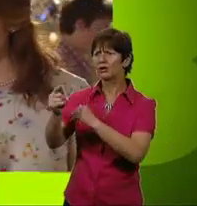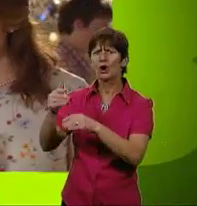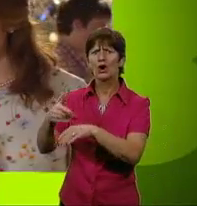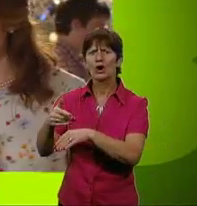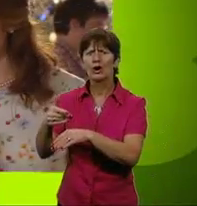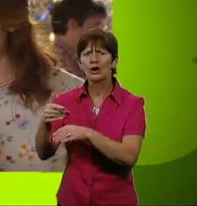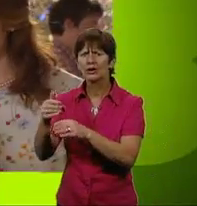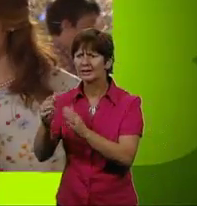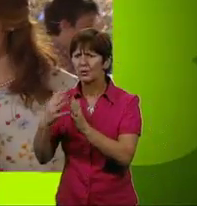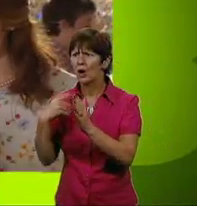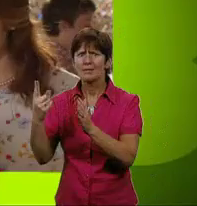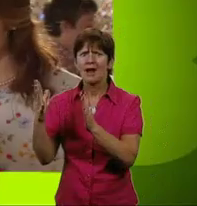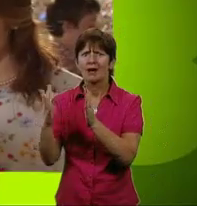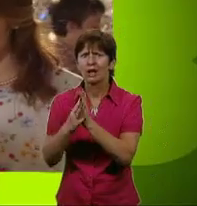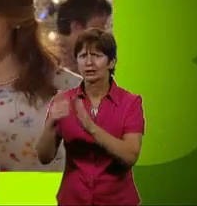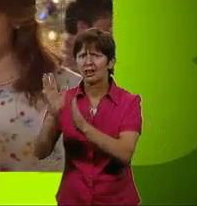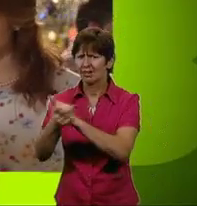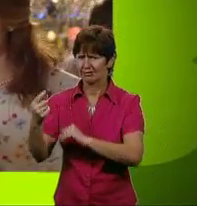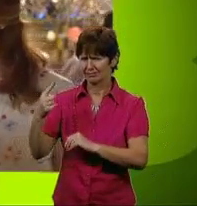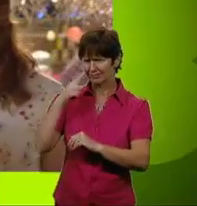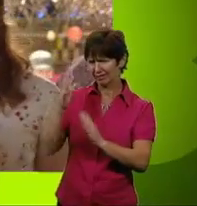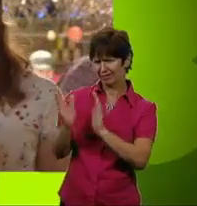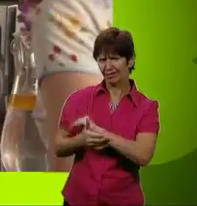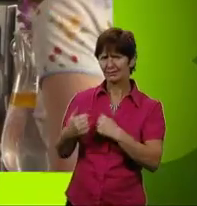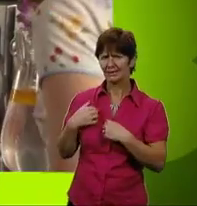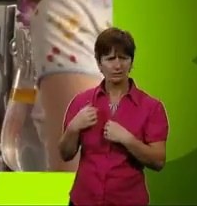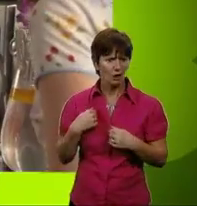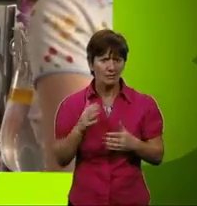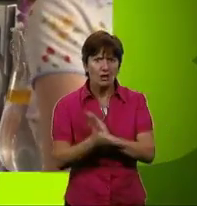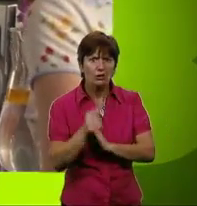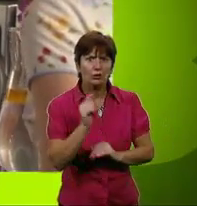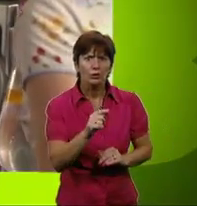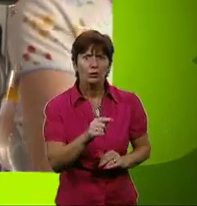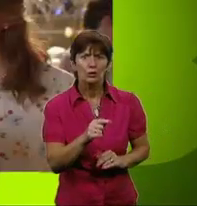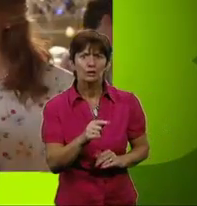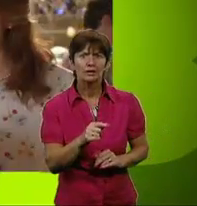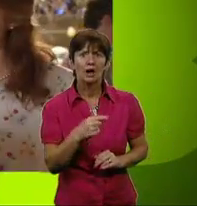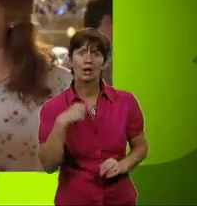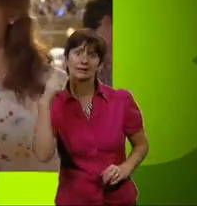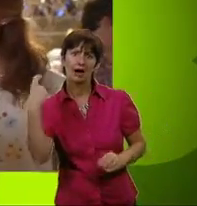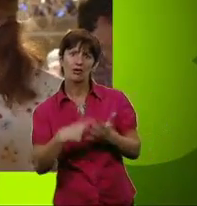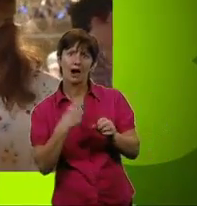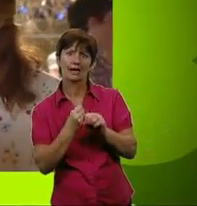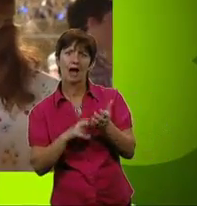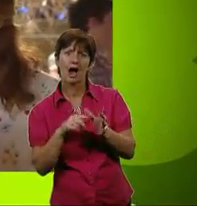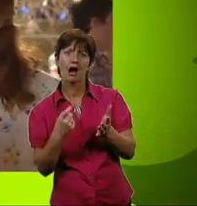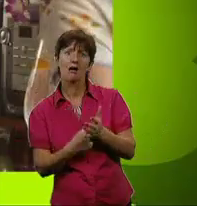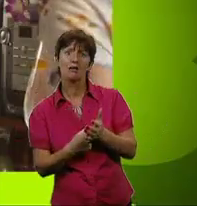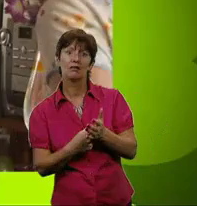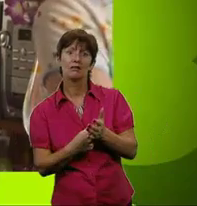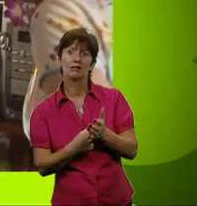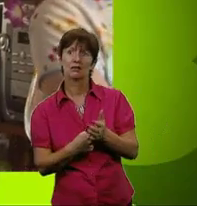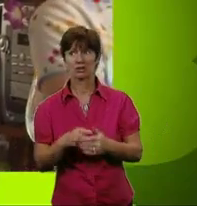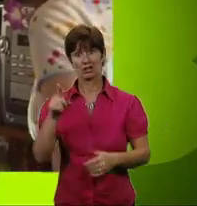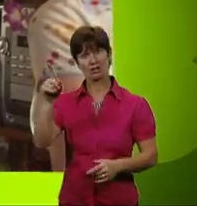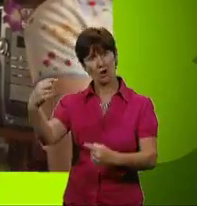You're messing it up, not me. So go. Now. Or I'll tell Ragnar.